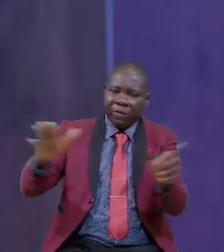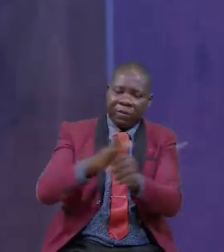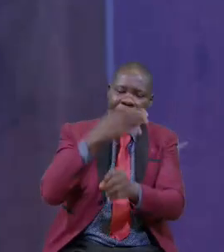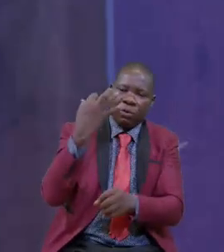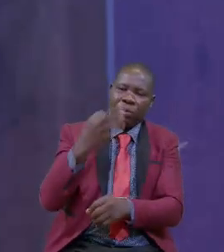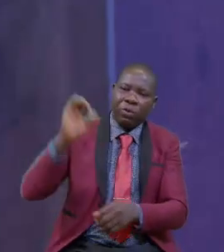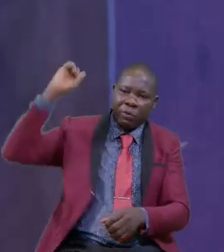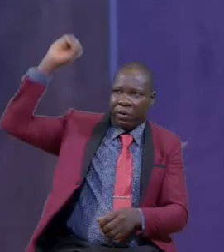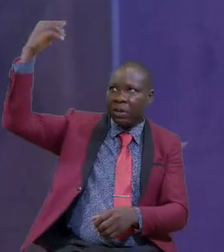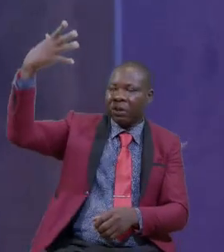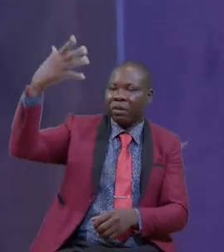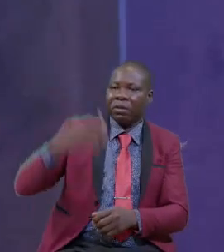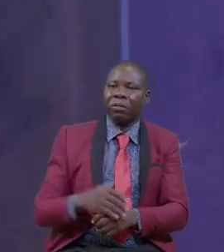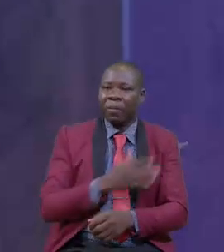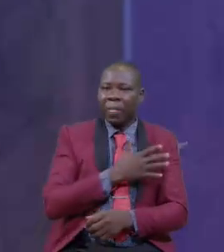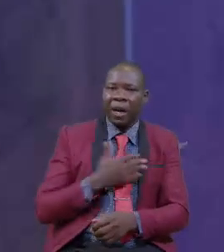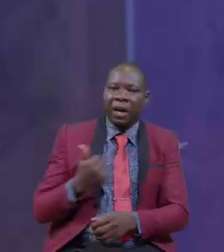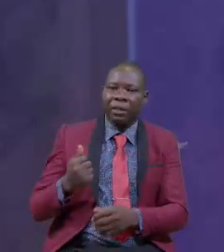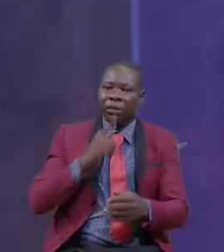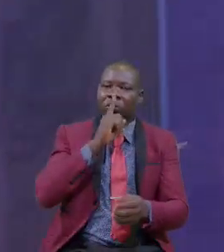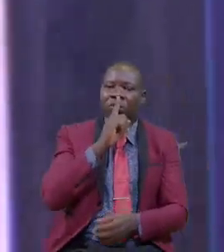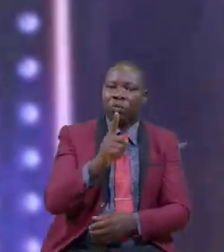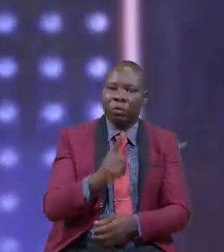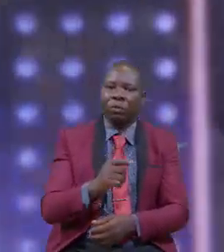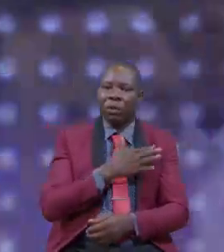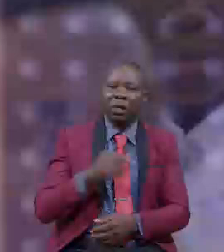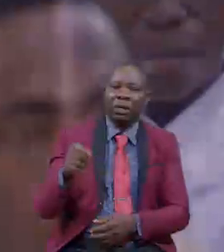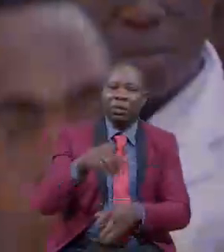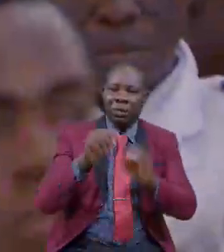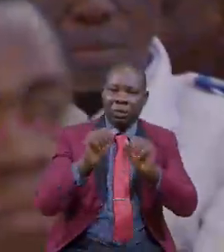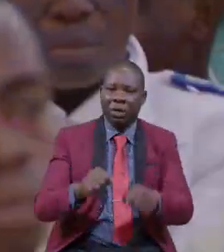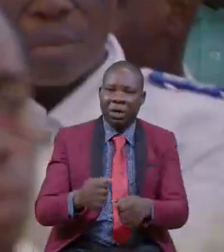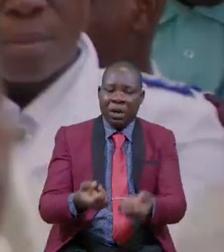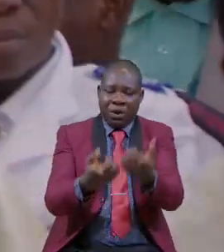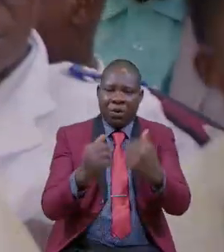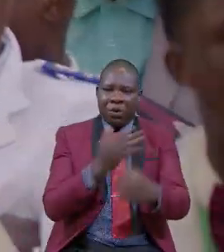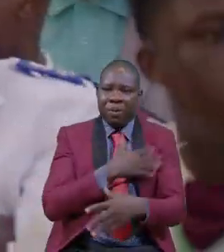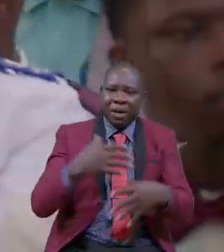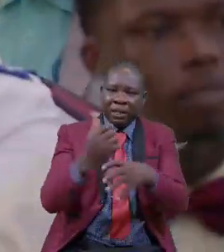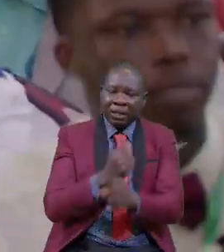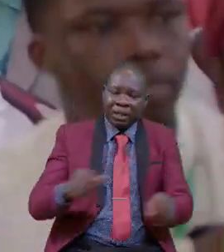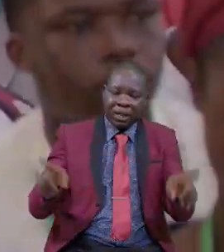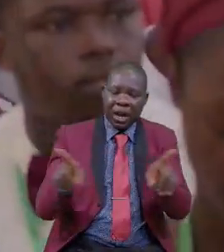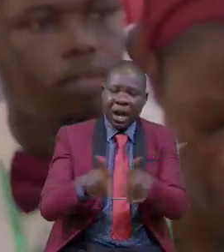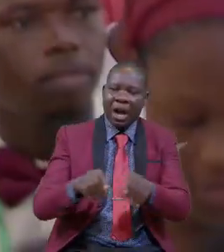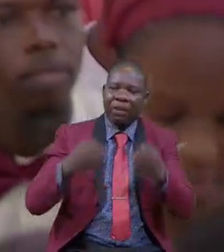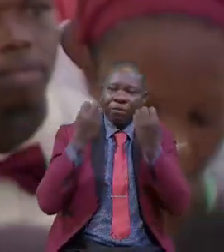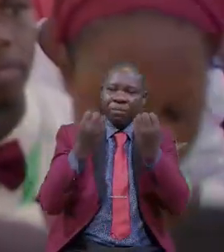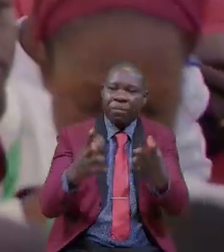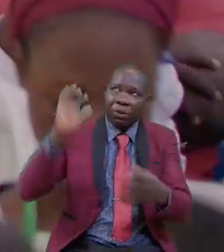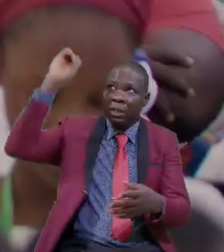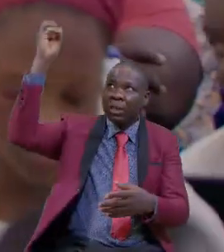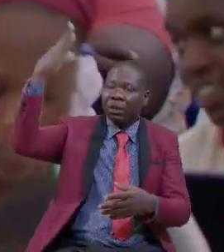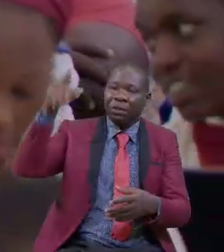full of grace and truth. And you can come and take as much grace you need. And that